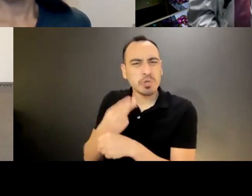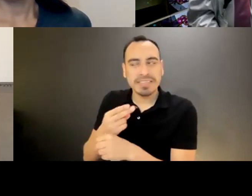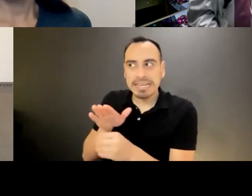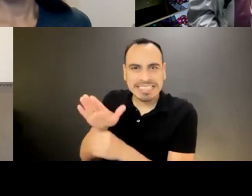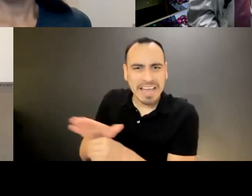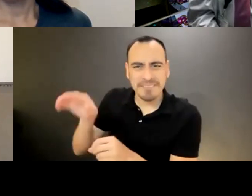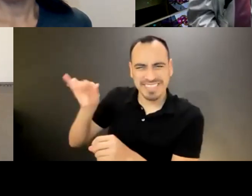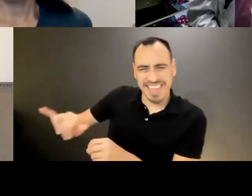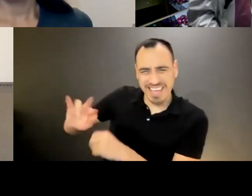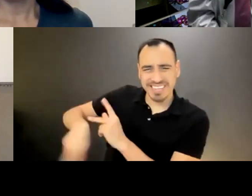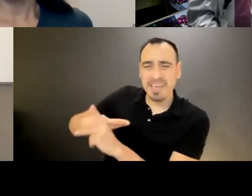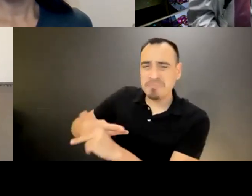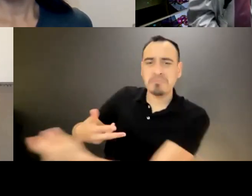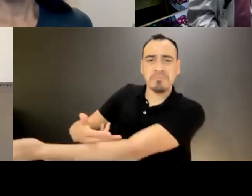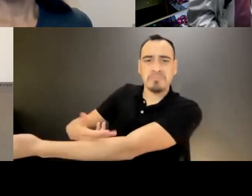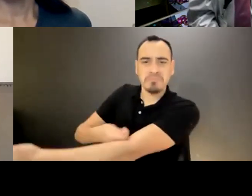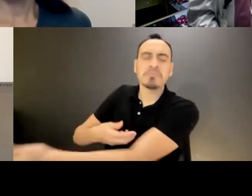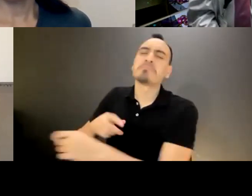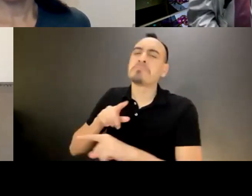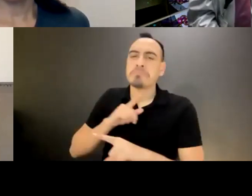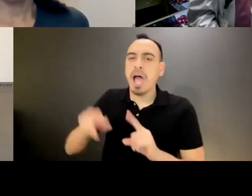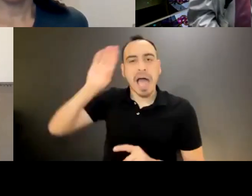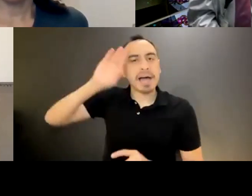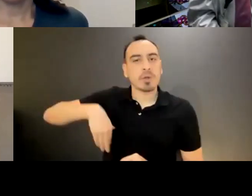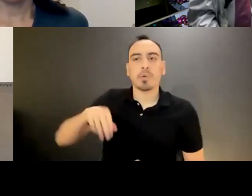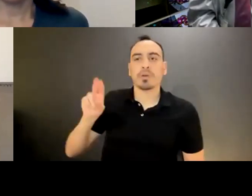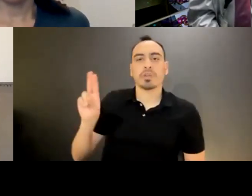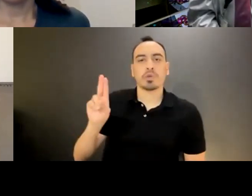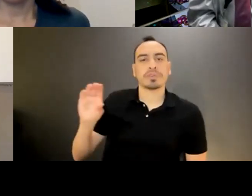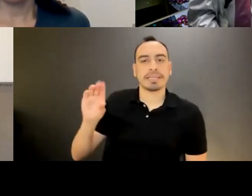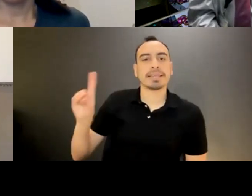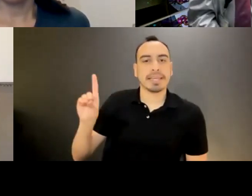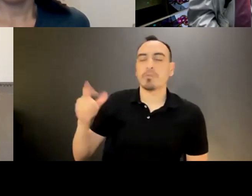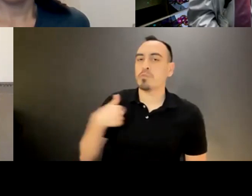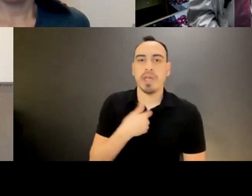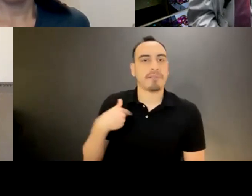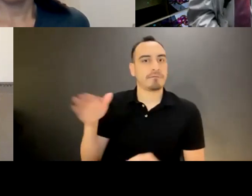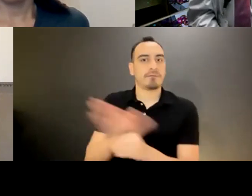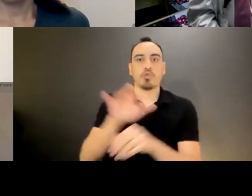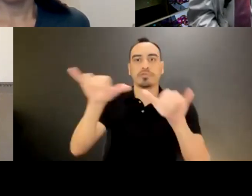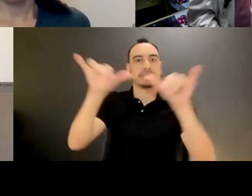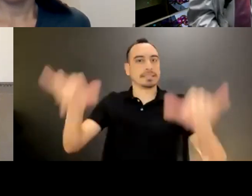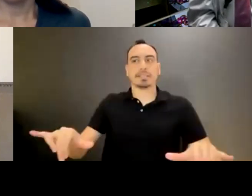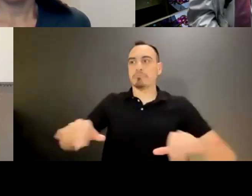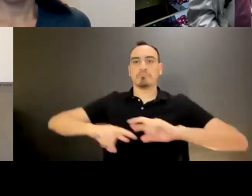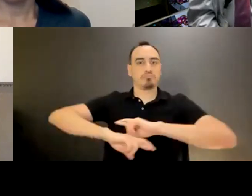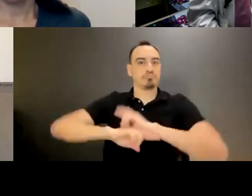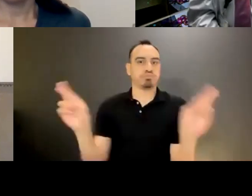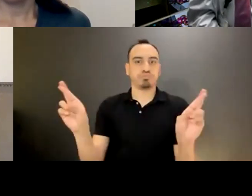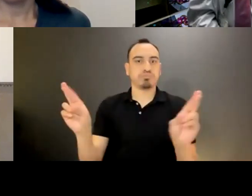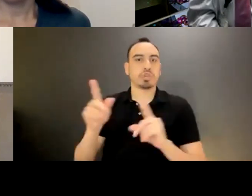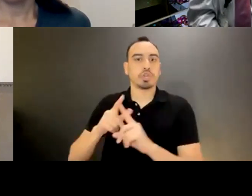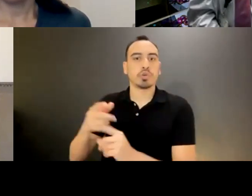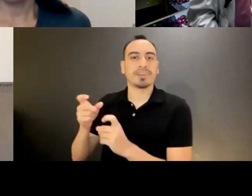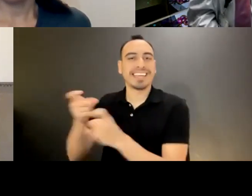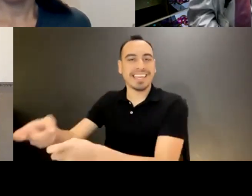I know that at UCD, we have a whole system put together to give the monoclonals, but